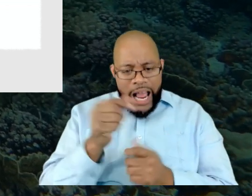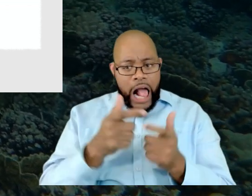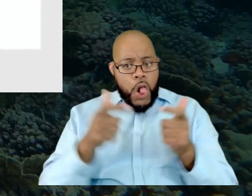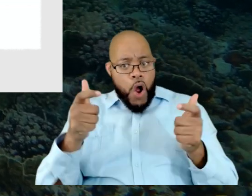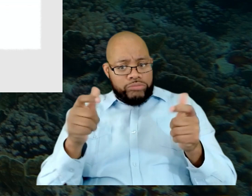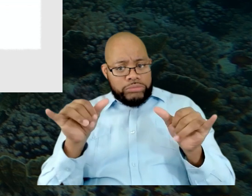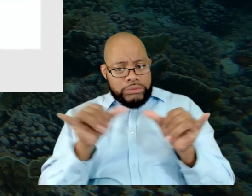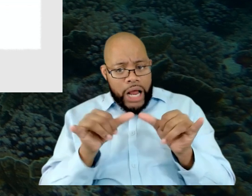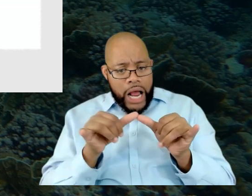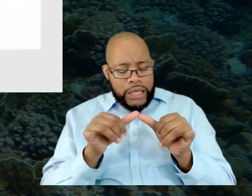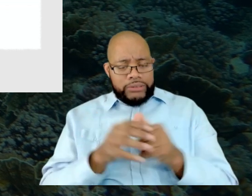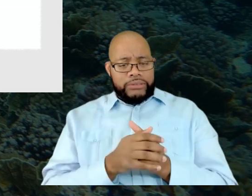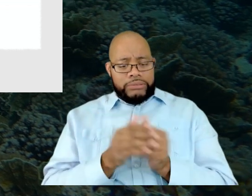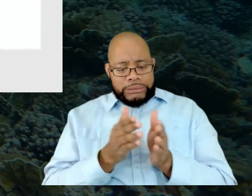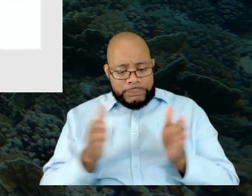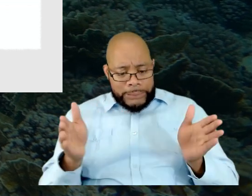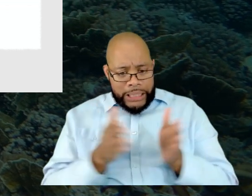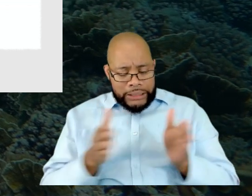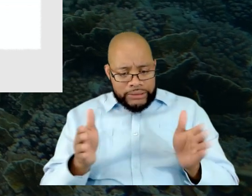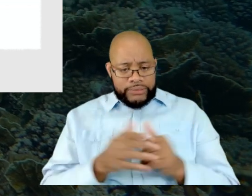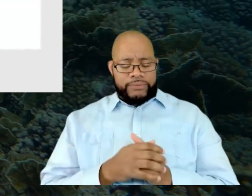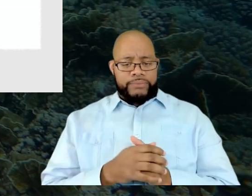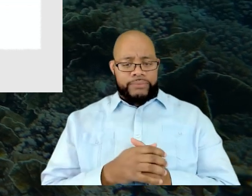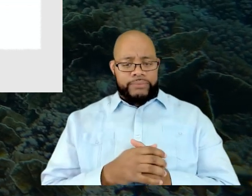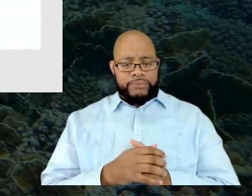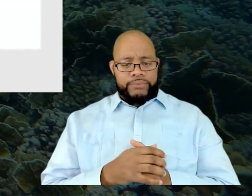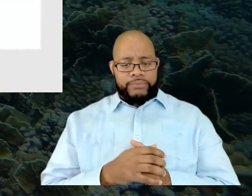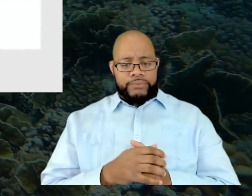large of expansion was the sea anemone?